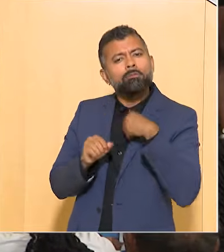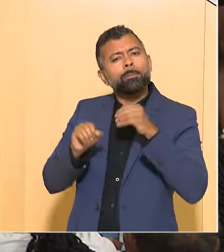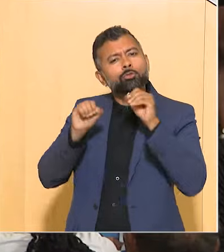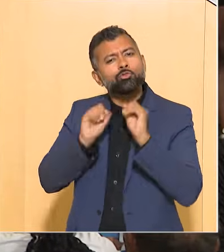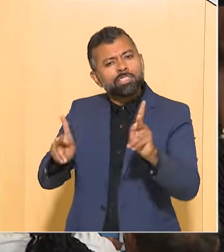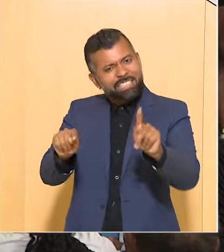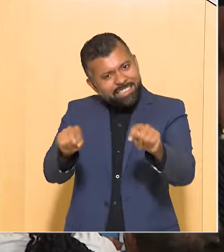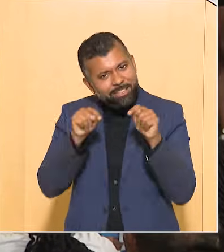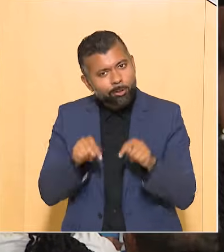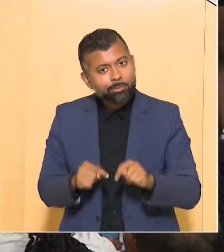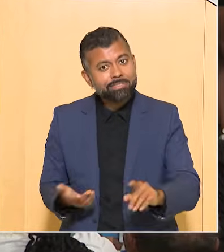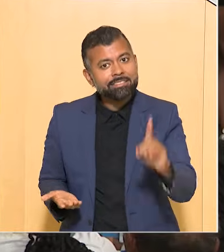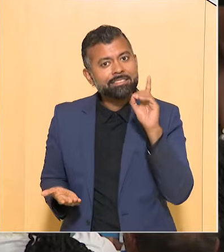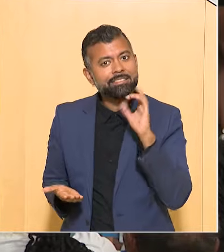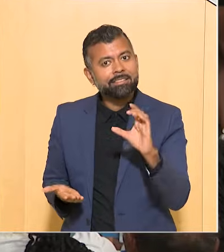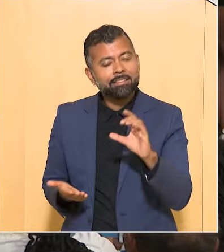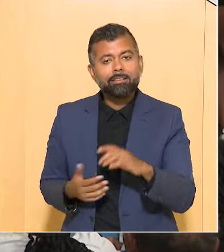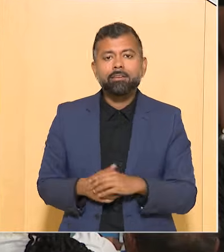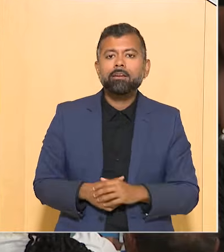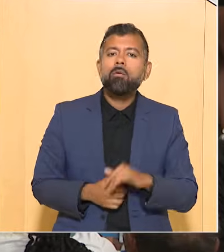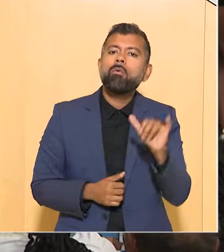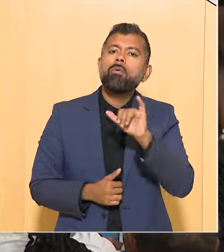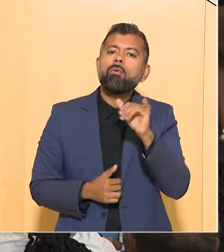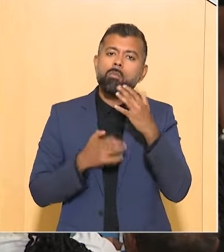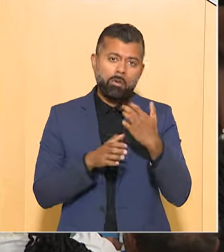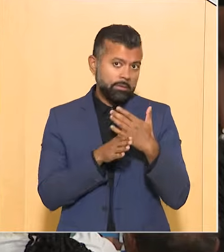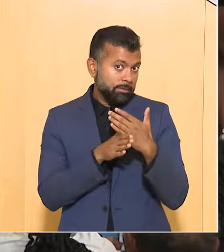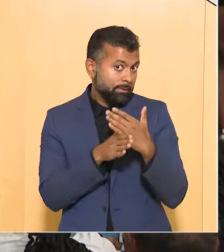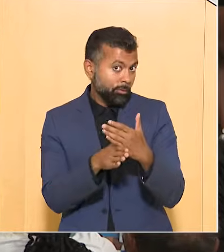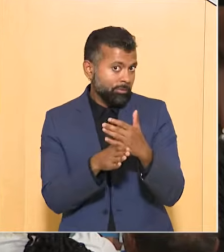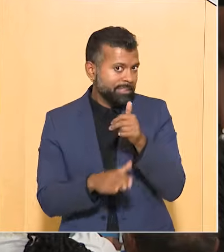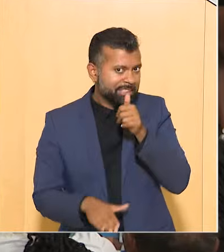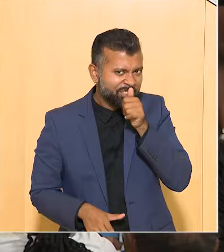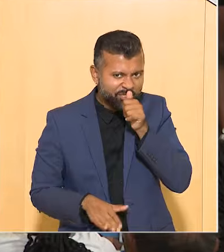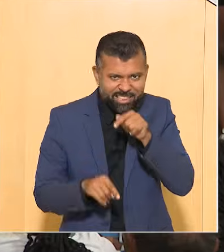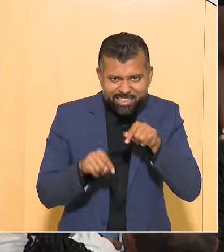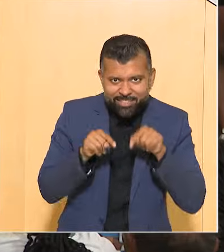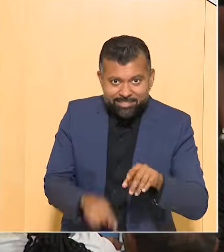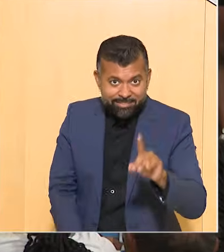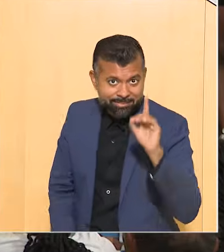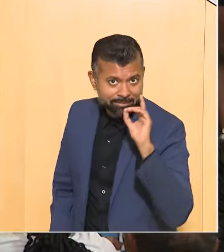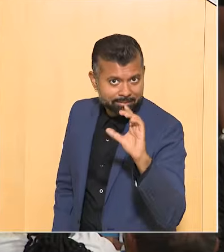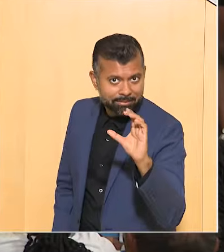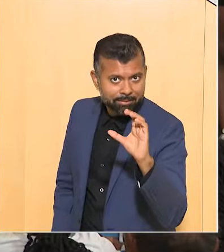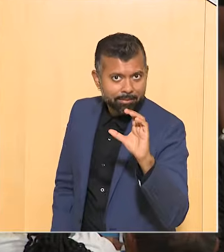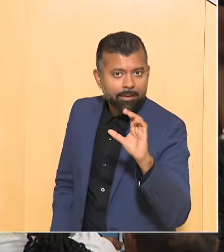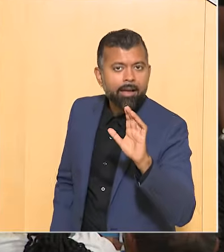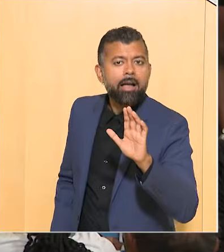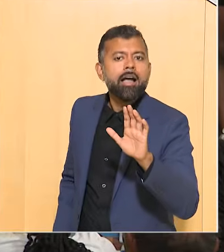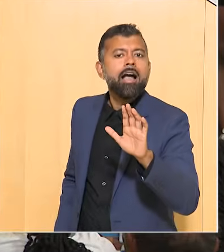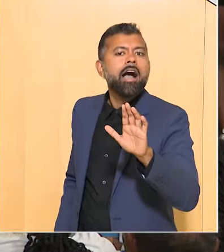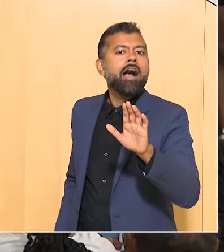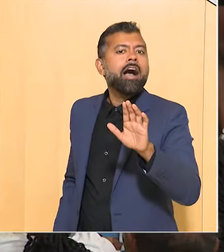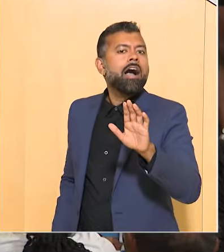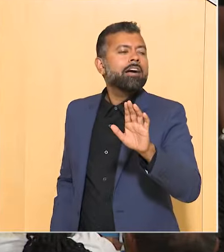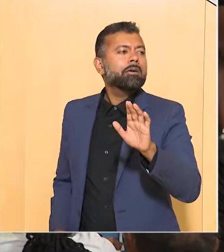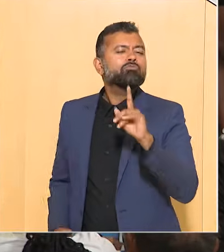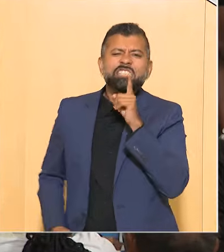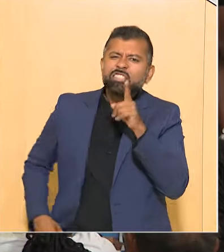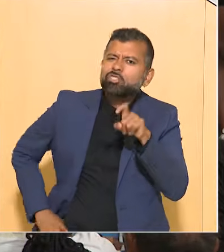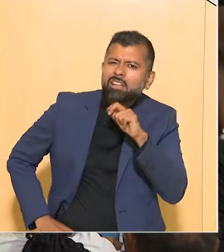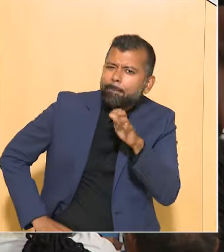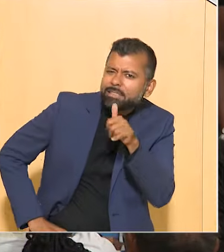in on one of the best kept secrets in DC, because it shouldn't be a best kept secret. We have the brightest,